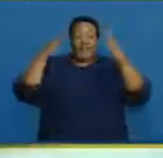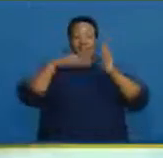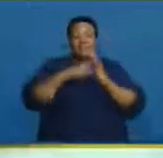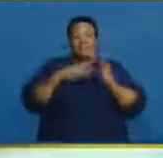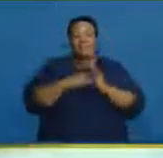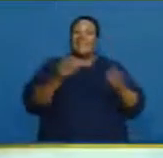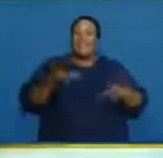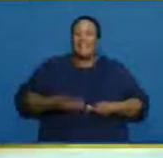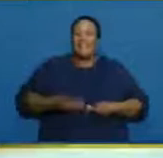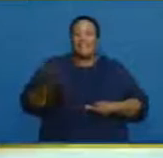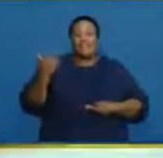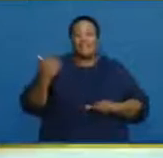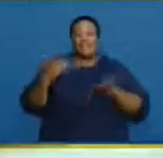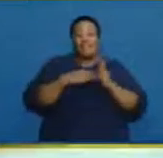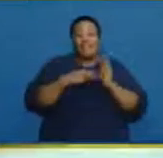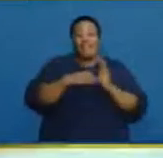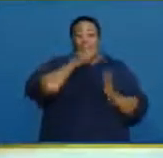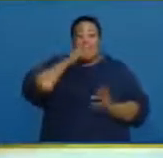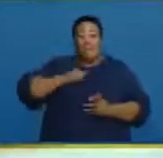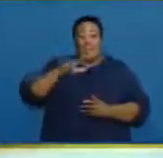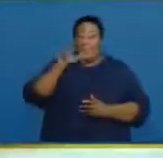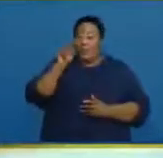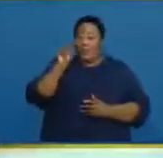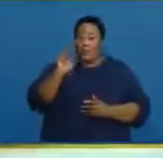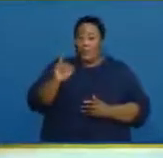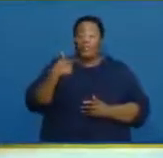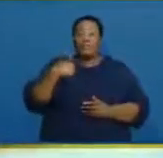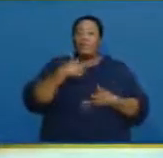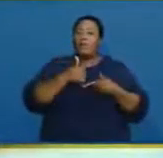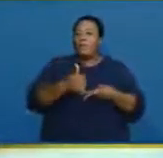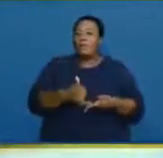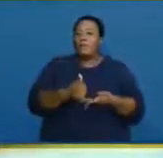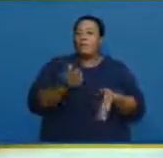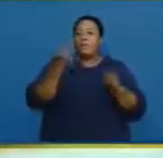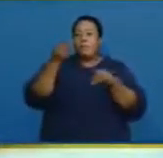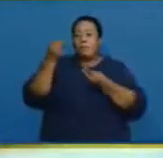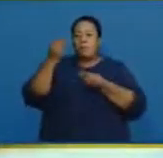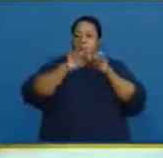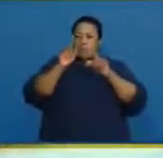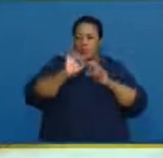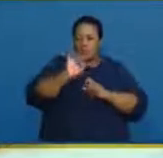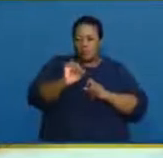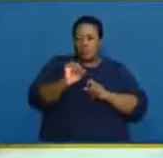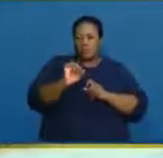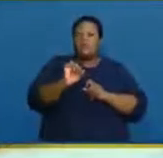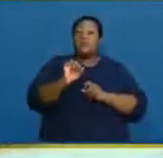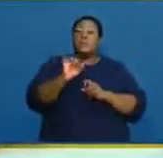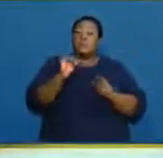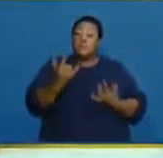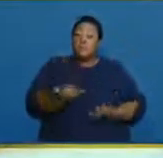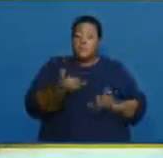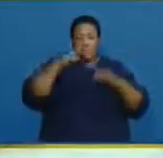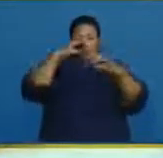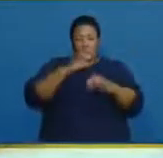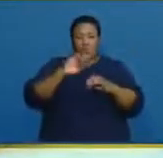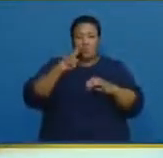Matrix and welcome to Matrix. My name is Looney and I'll be assisting you to get all of your questions through to us. Today we're